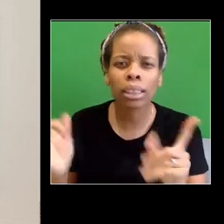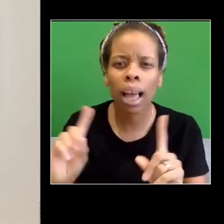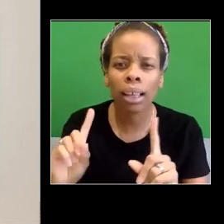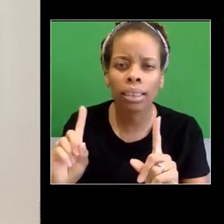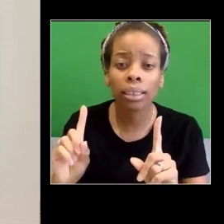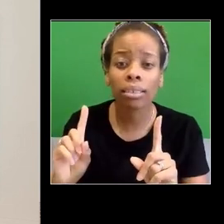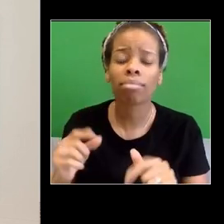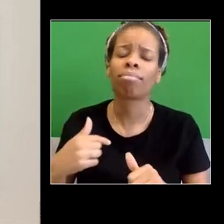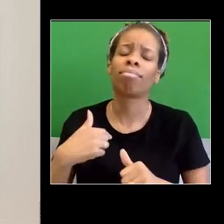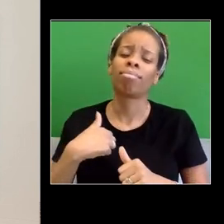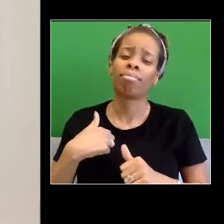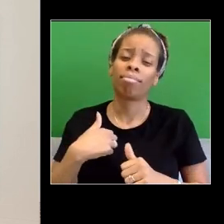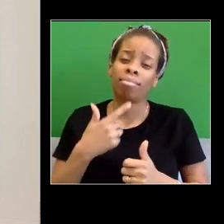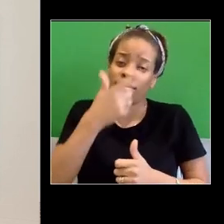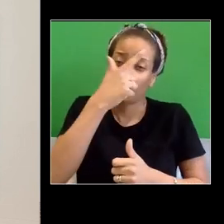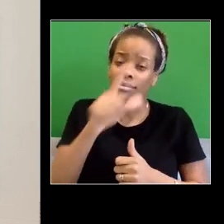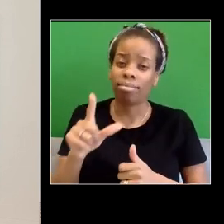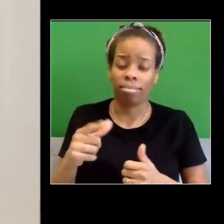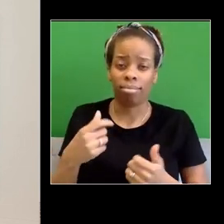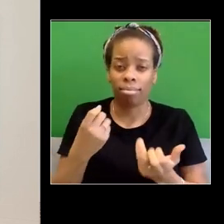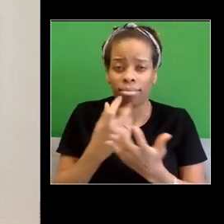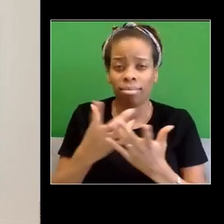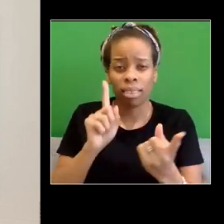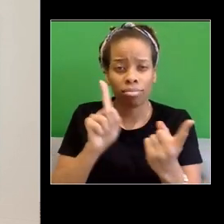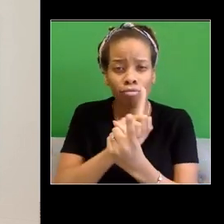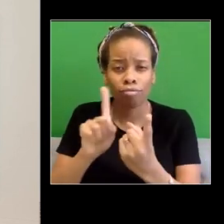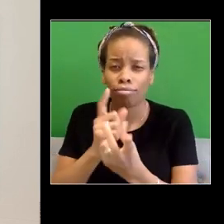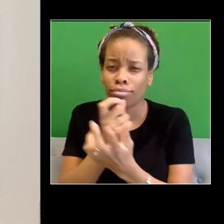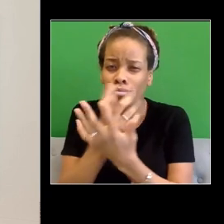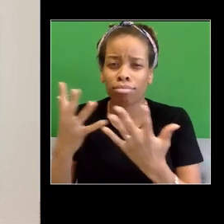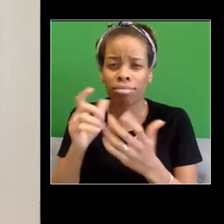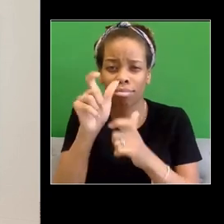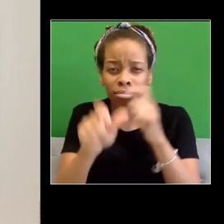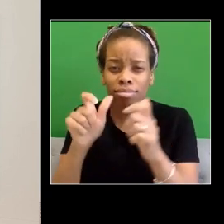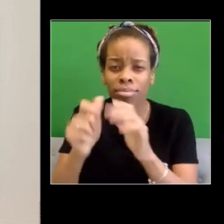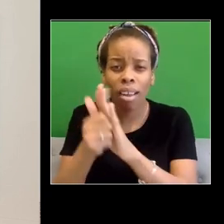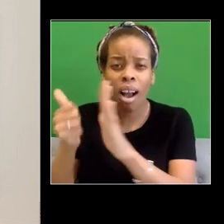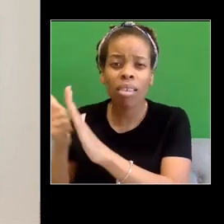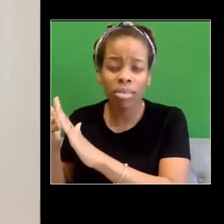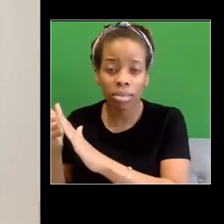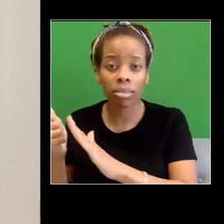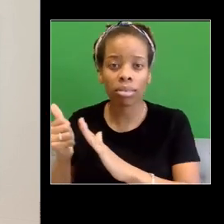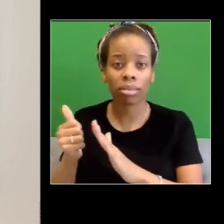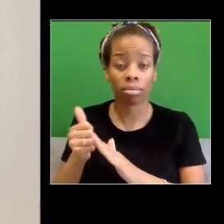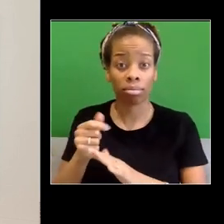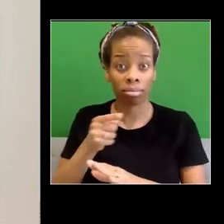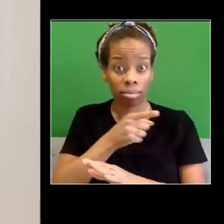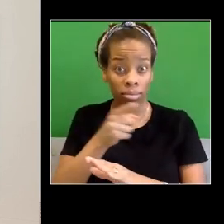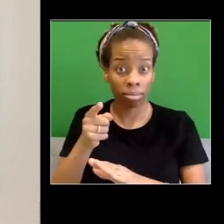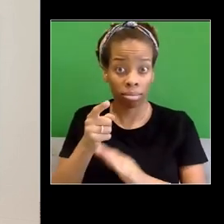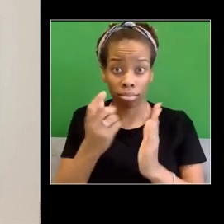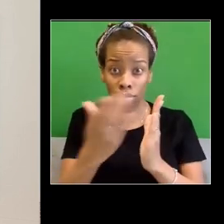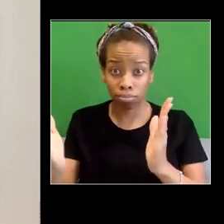of experience with many artists, like what it means to have a survey of this sort that takes in 20 years, you know,